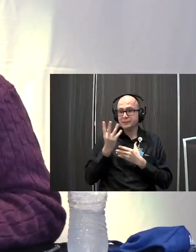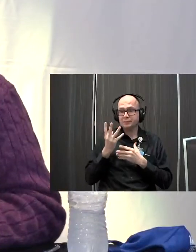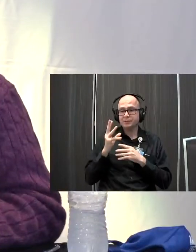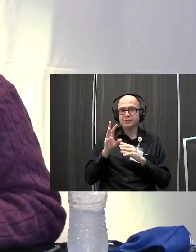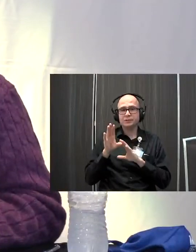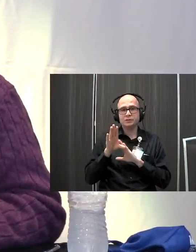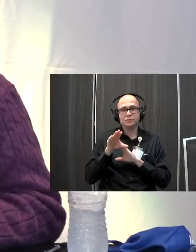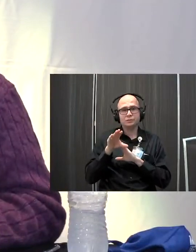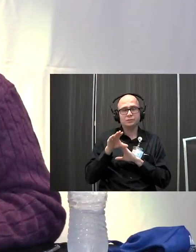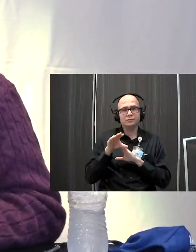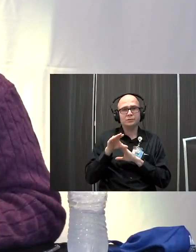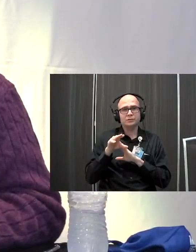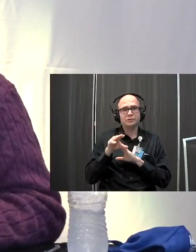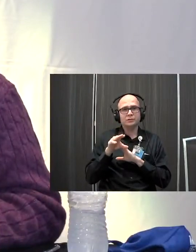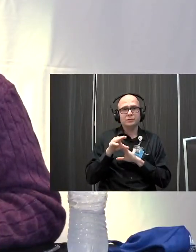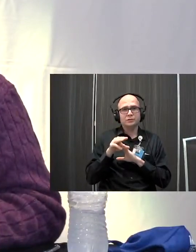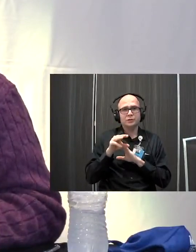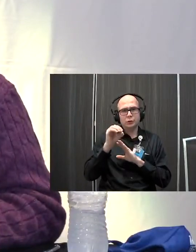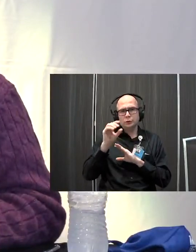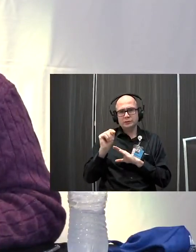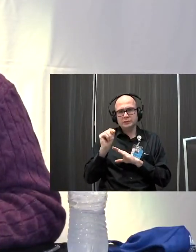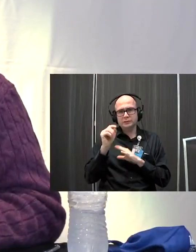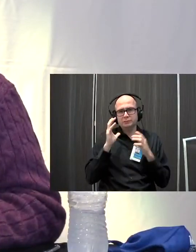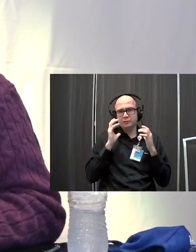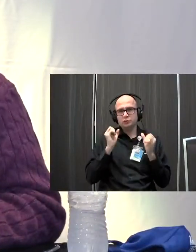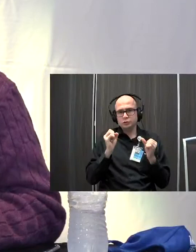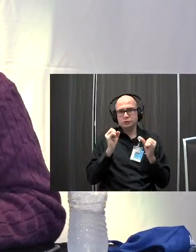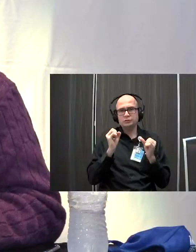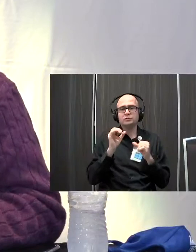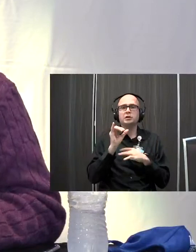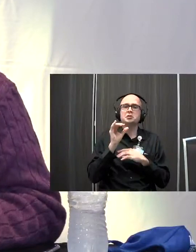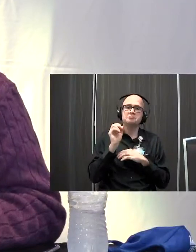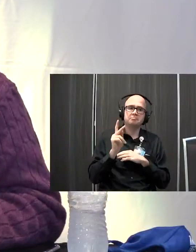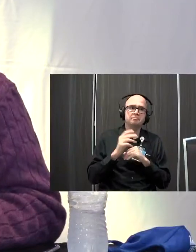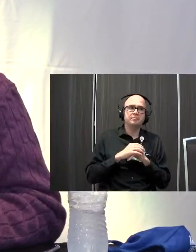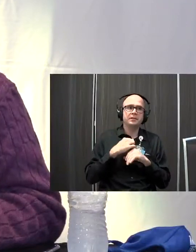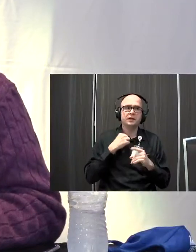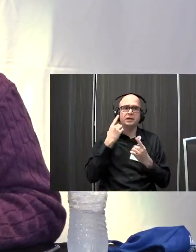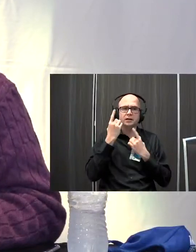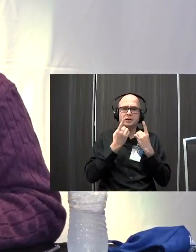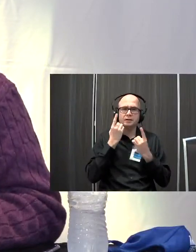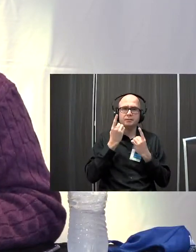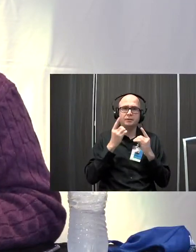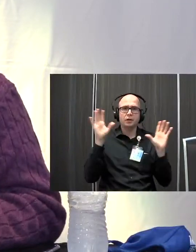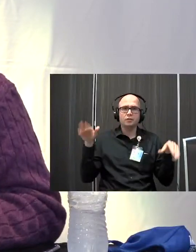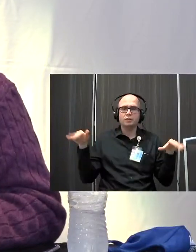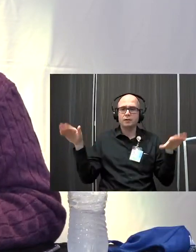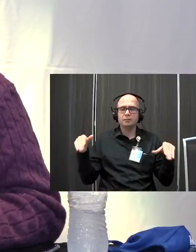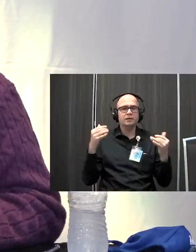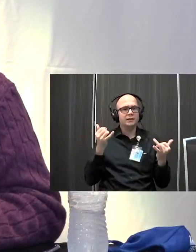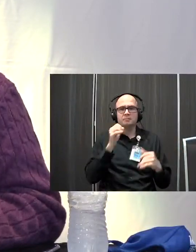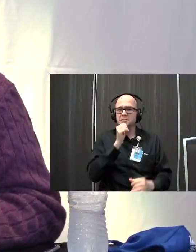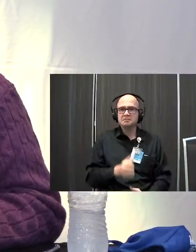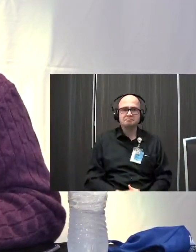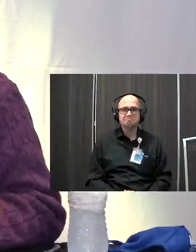webinar from an OT on sensory stuff on the Charge Foundation and went, oh, I had been worried about this flapping and now I'm not. So that's